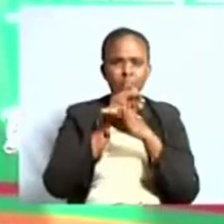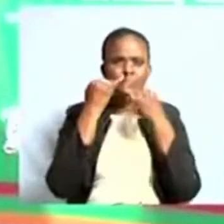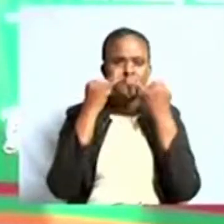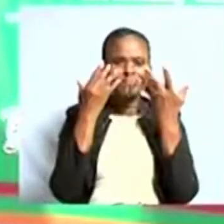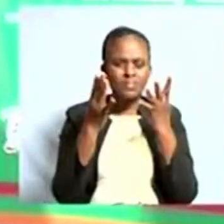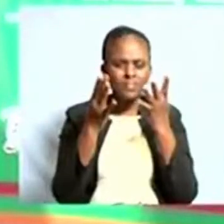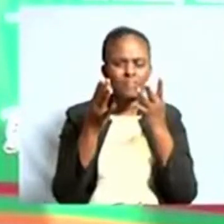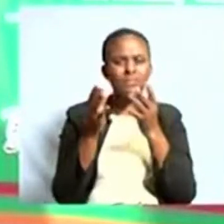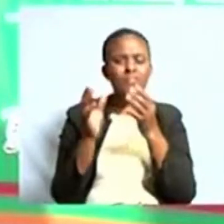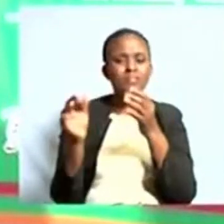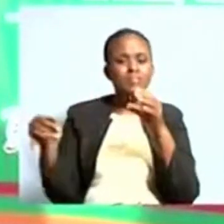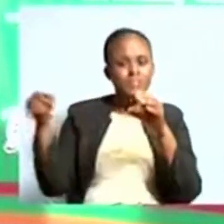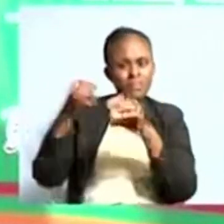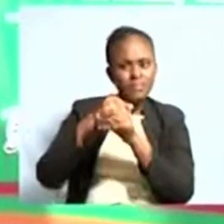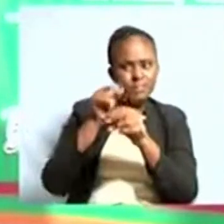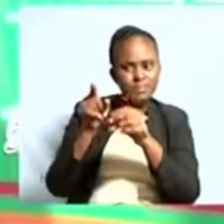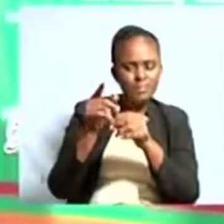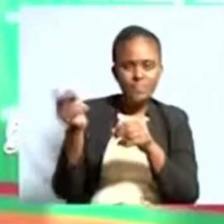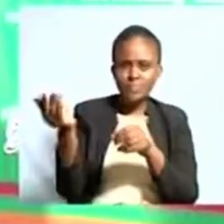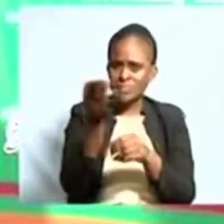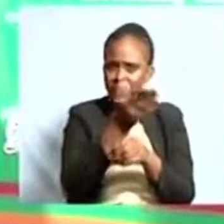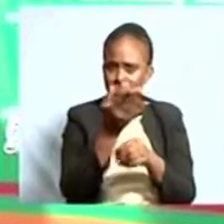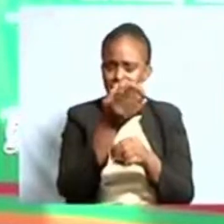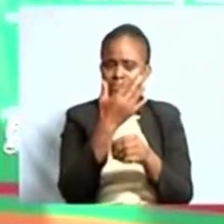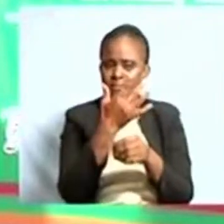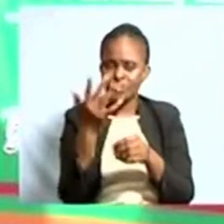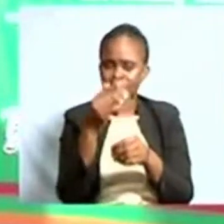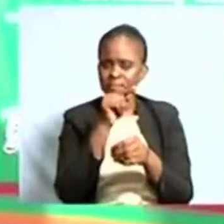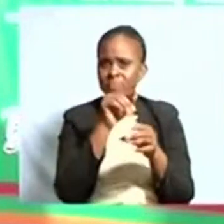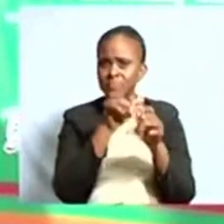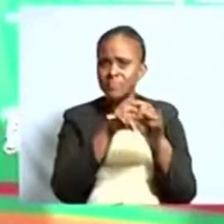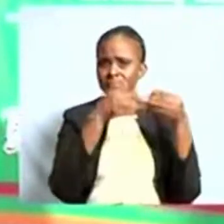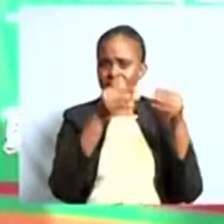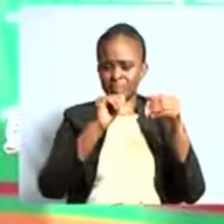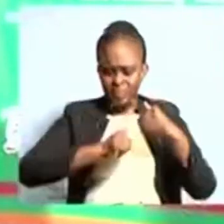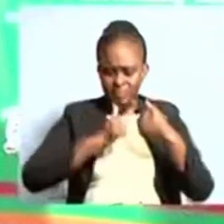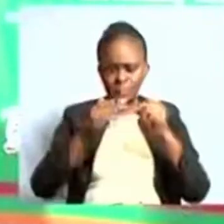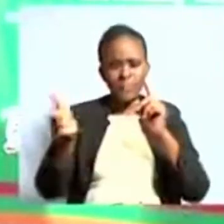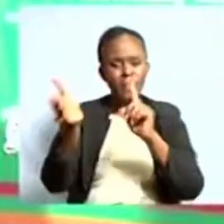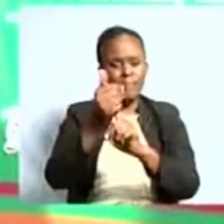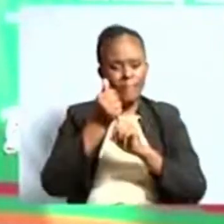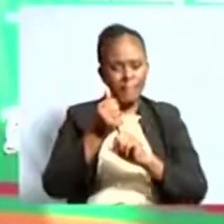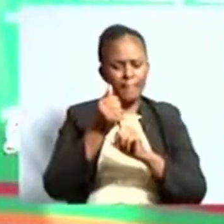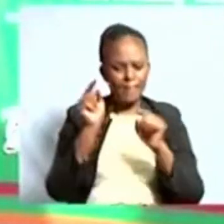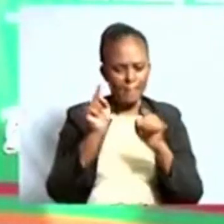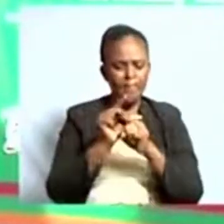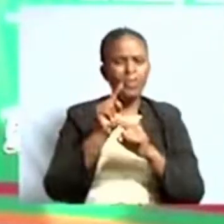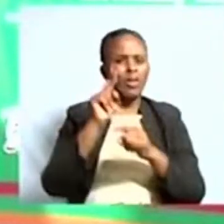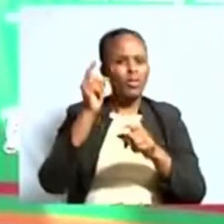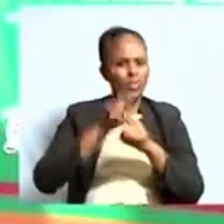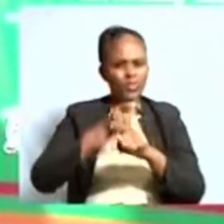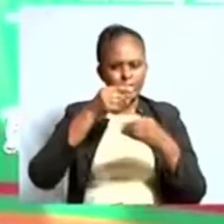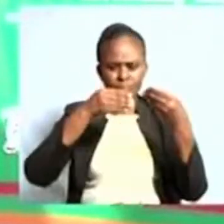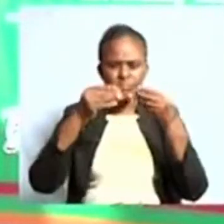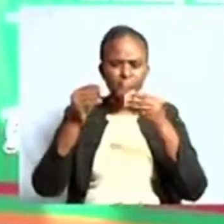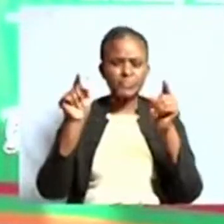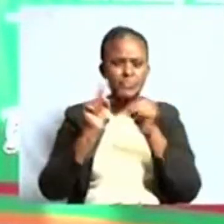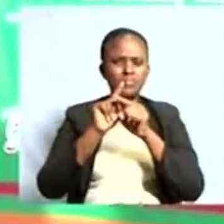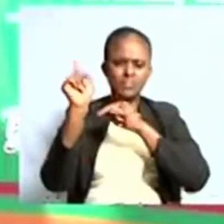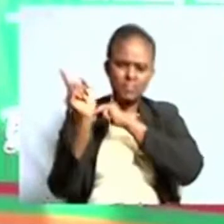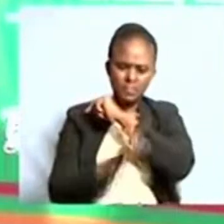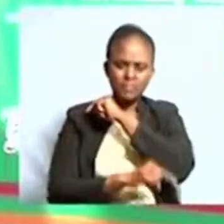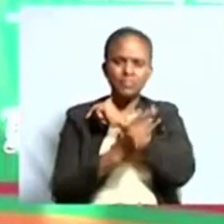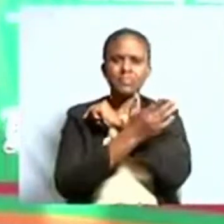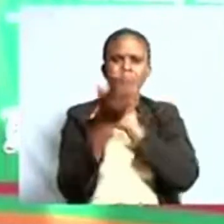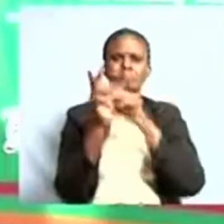right orders to say there's this product on the market. Okay. Yeah, we seize those, we remove them from the market and prosecute